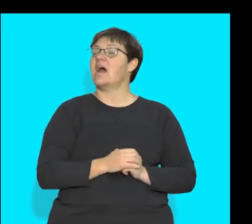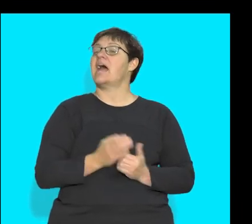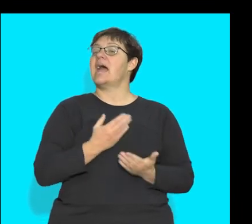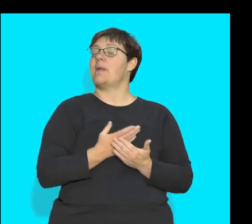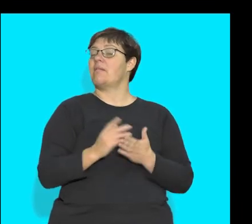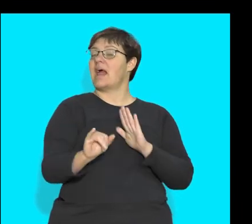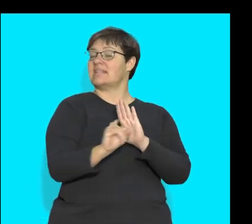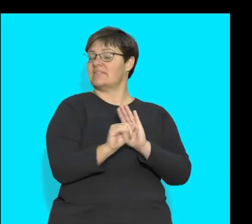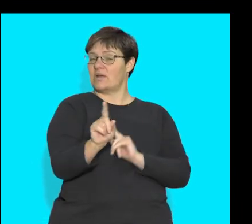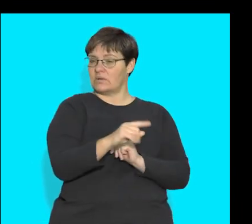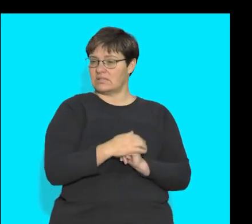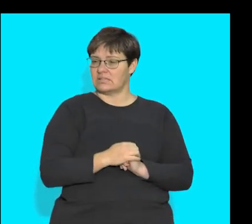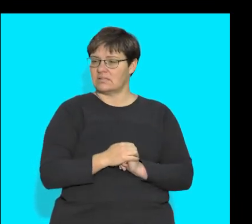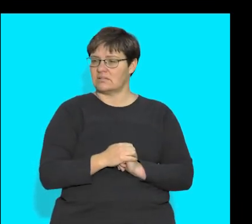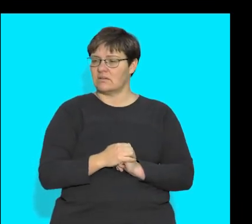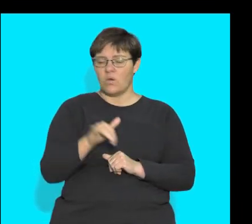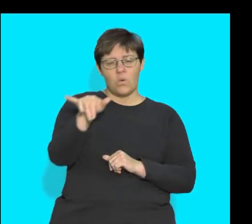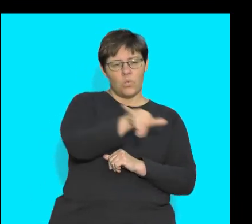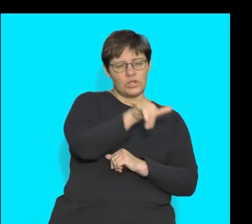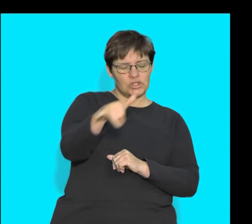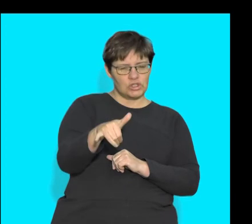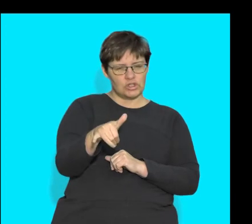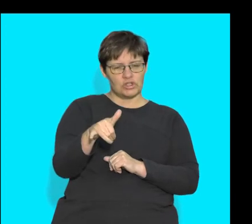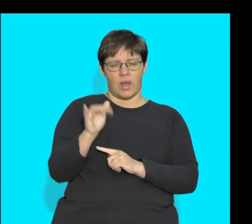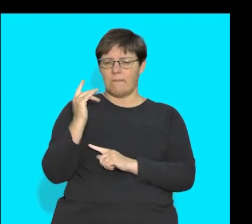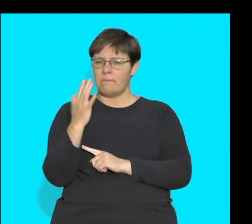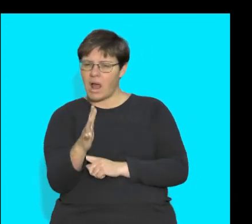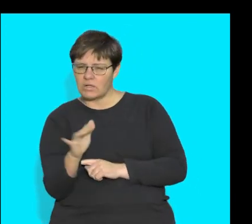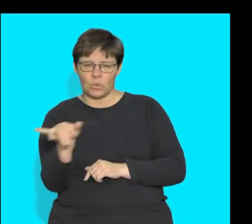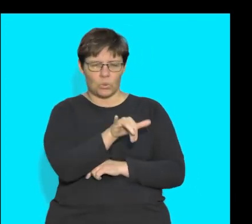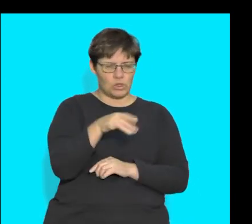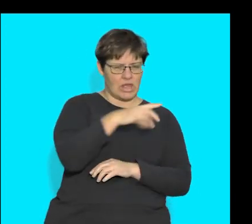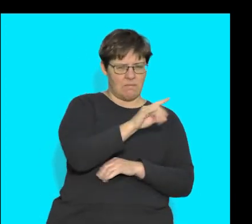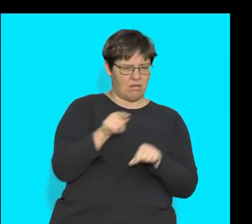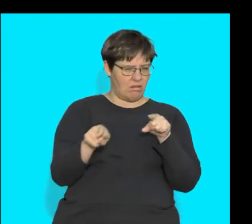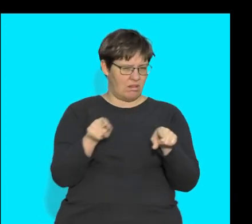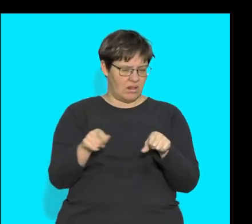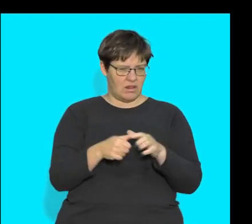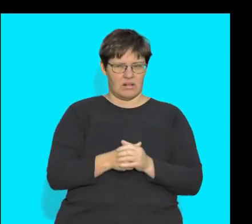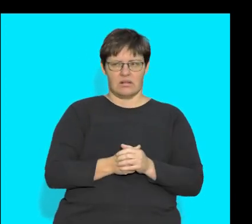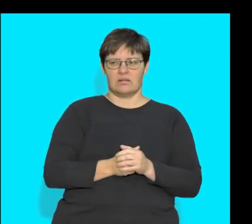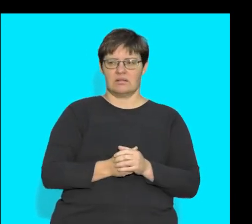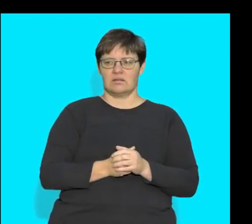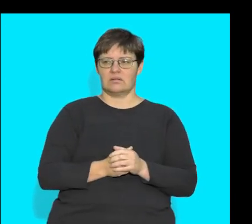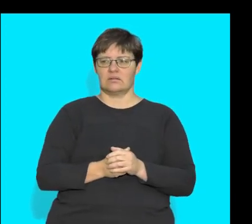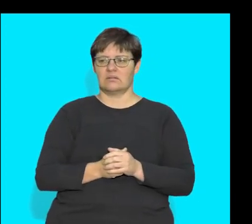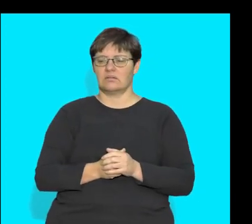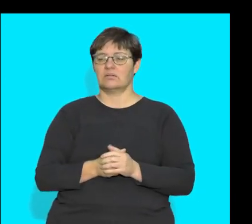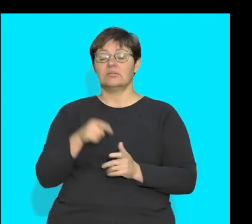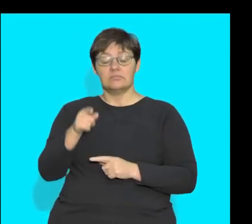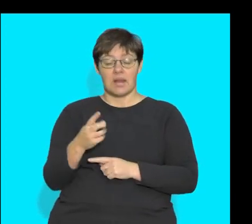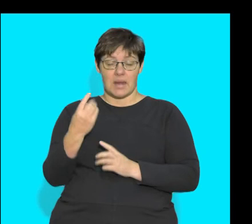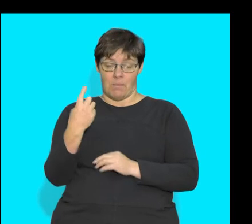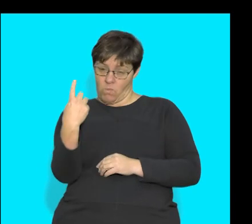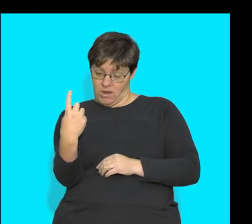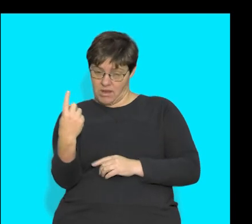you need to be able to identify is which one is a plant cell and which one is an animal cell. Okay, so this one